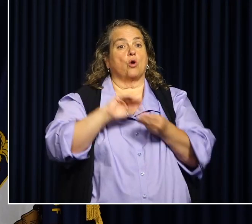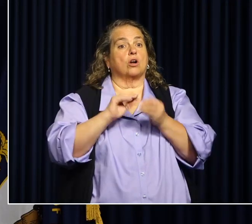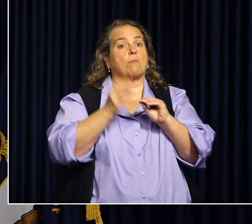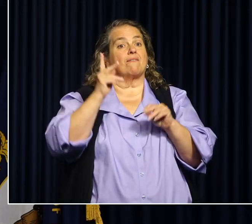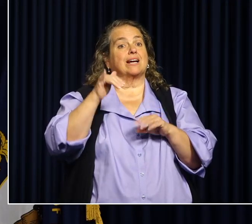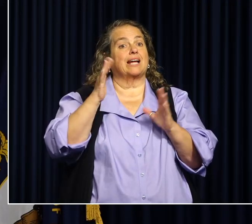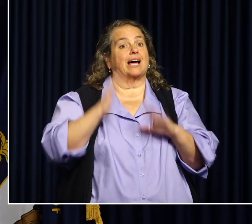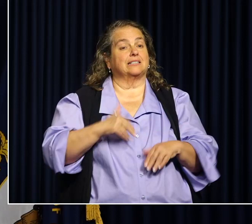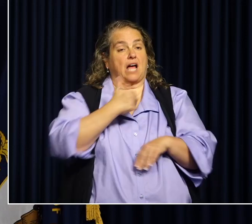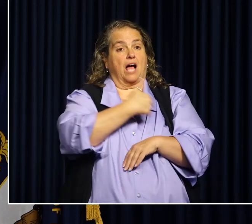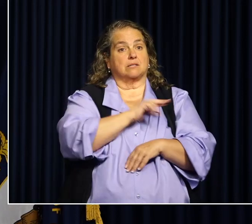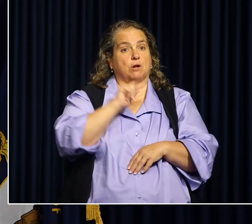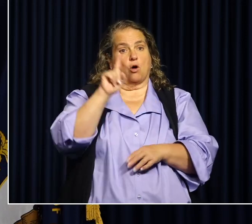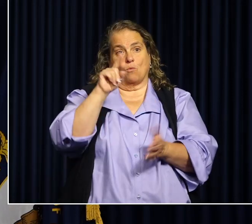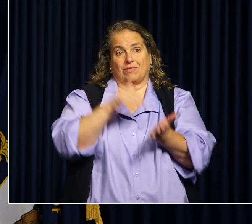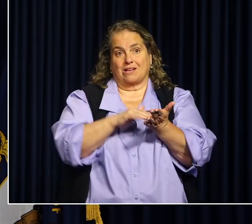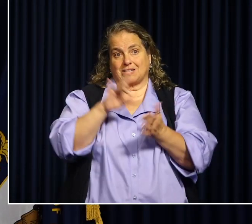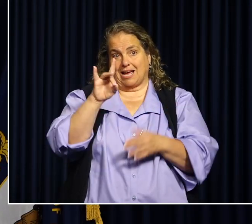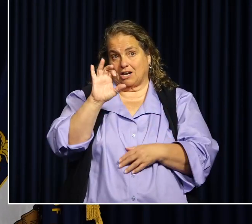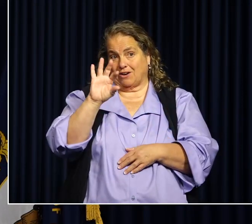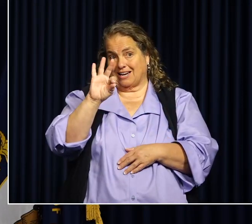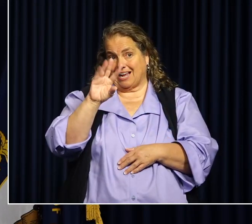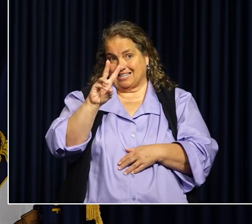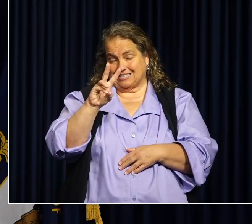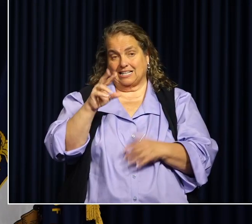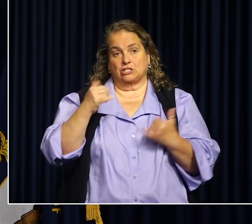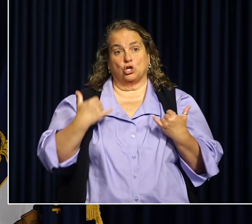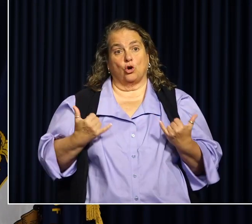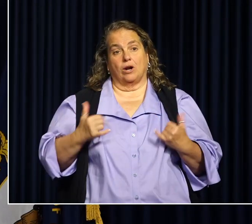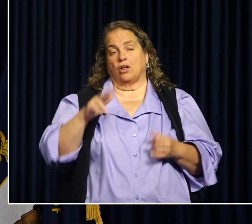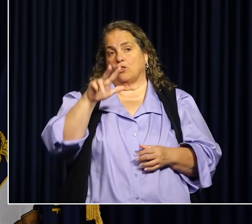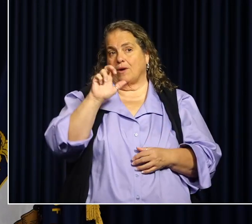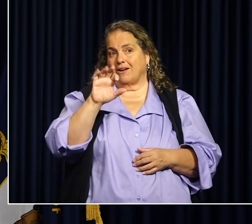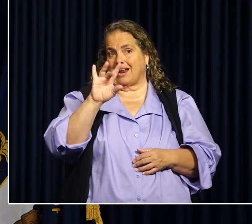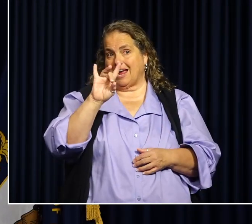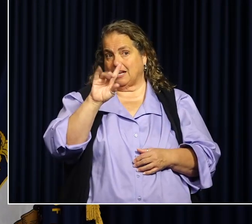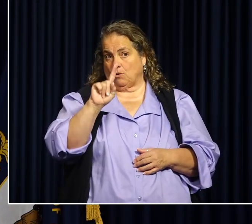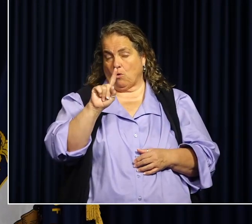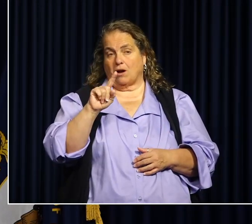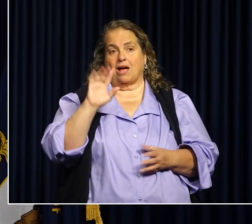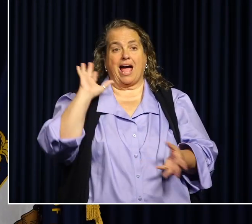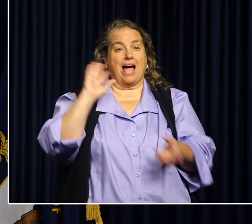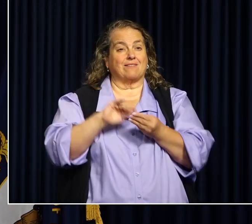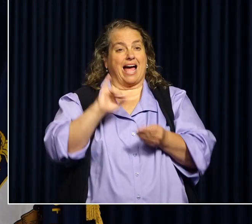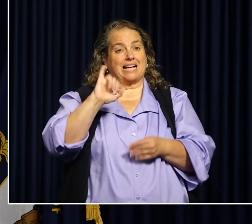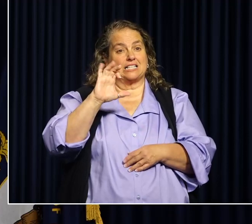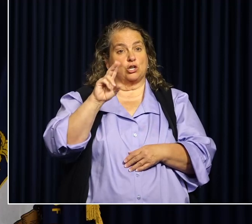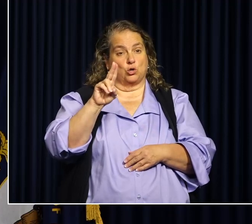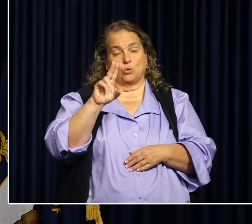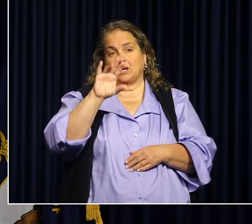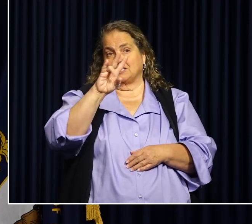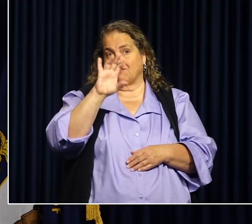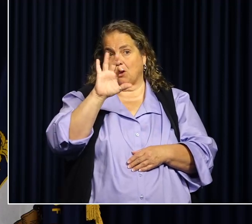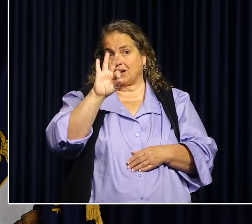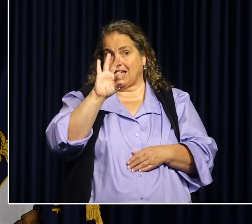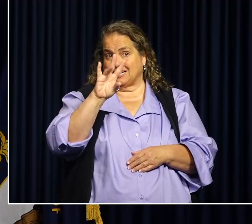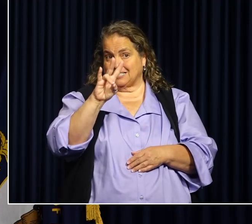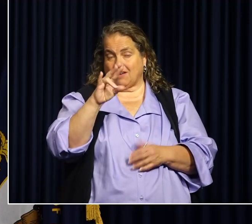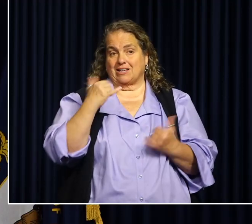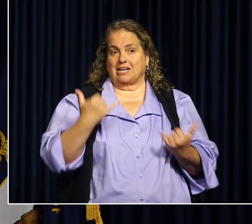hospitalized, 1,896, currently 381. Ever in the ICU, 797,